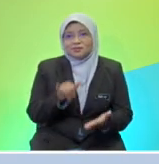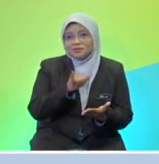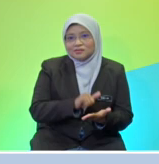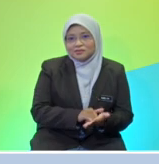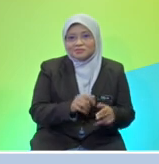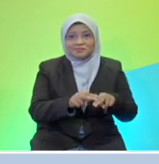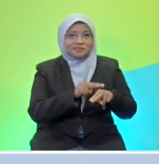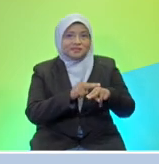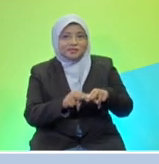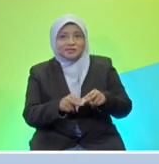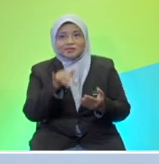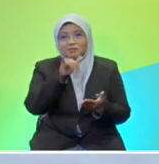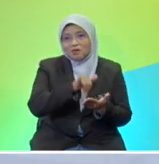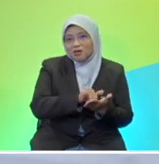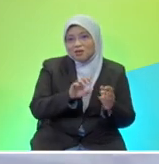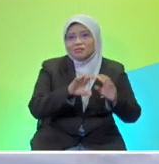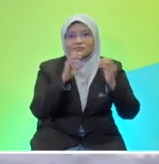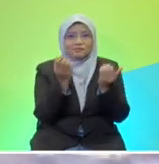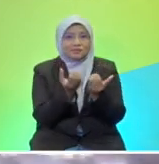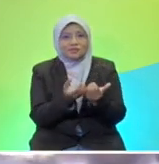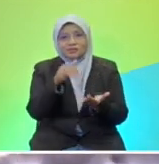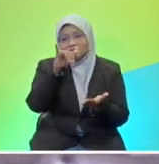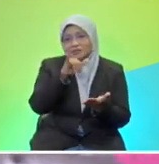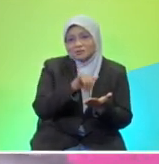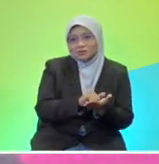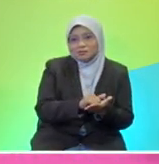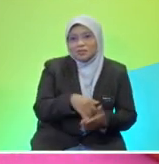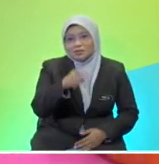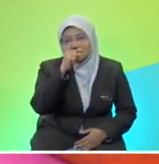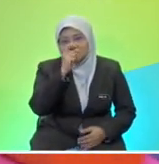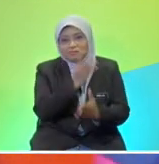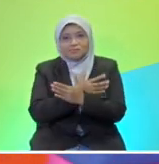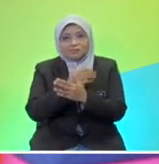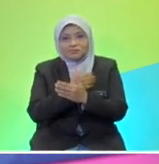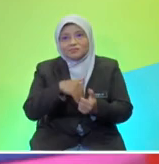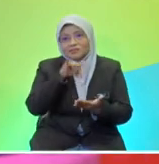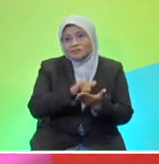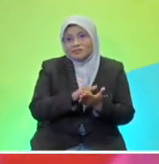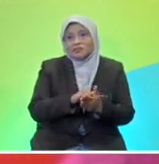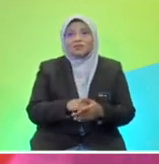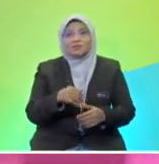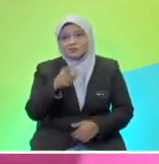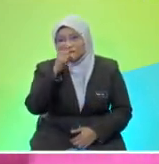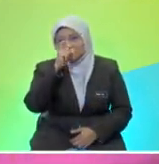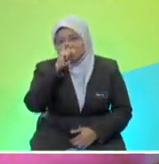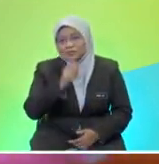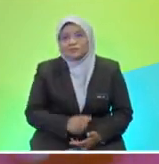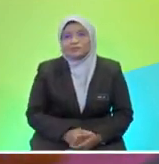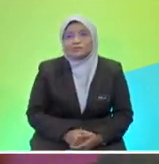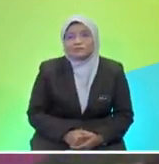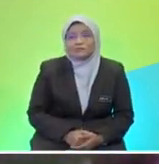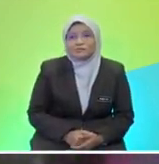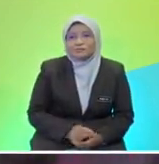This is a train, this is a ball, this is a teddy, this is a doll. All the girls and all